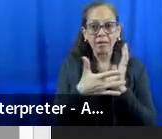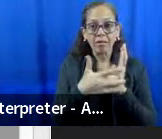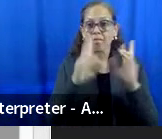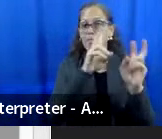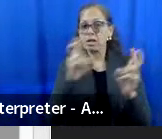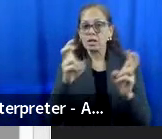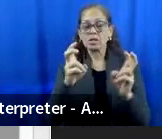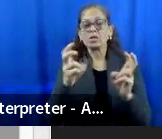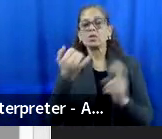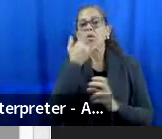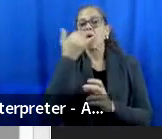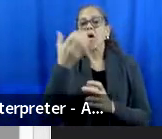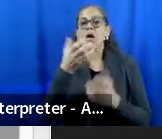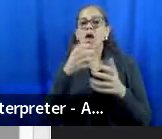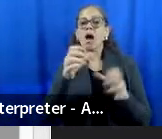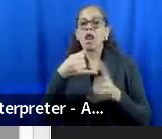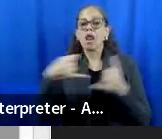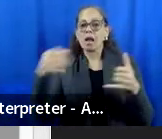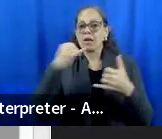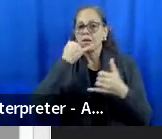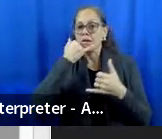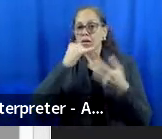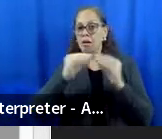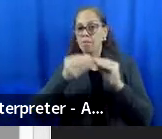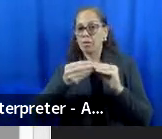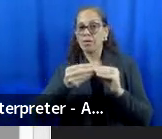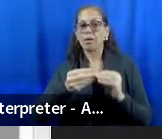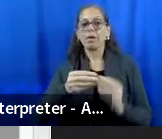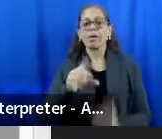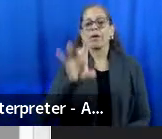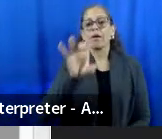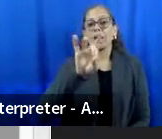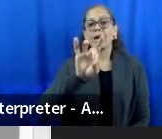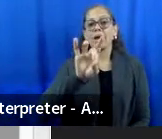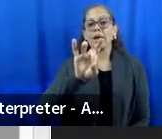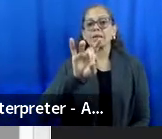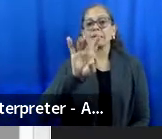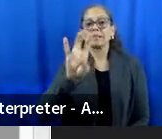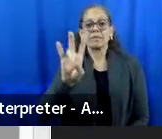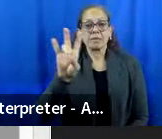call the hotline number on the screen. The number is